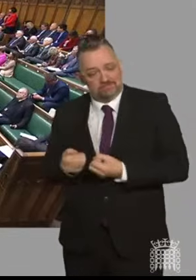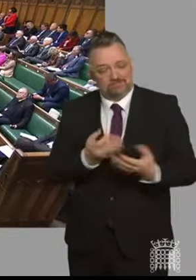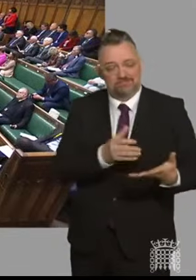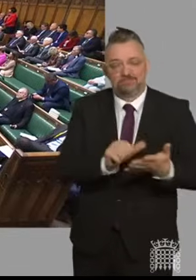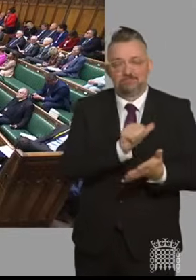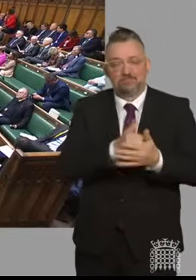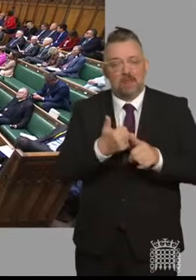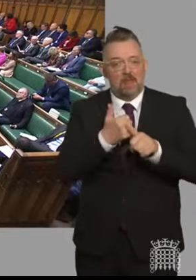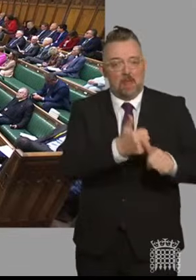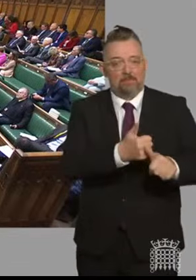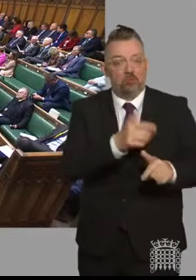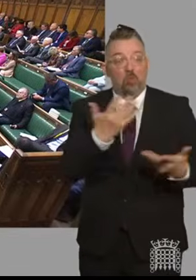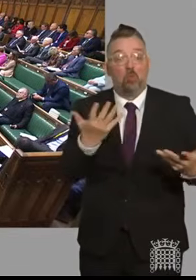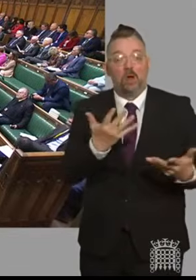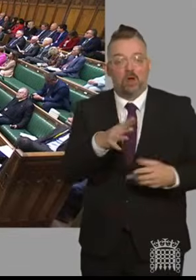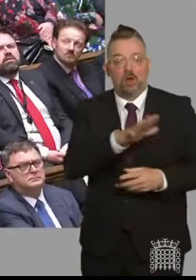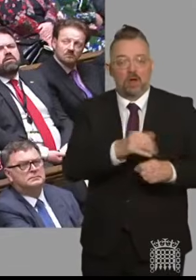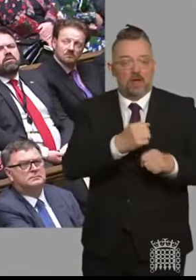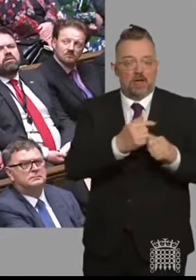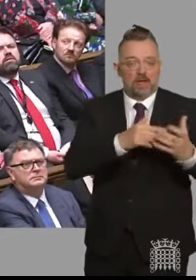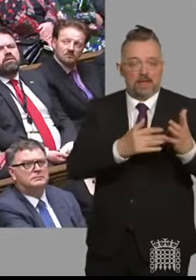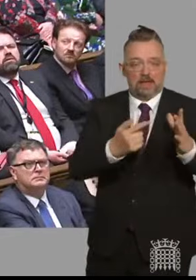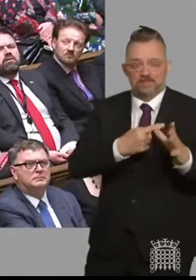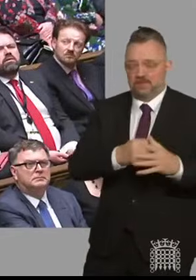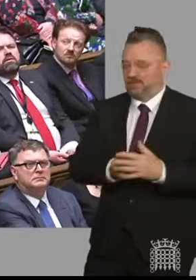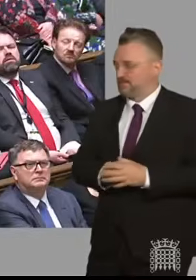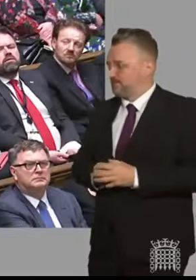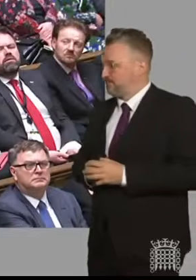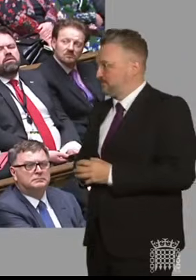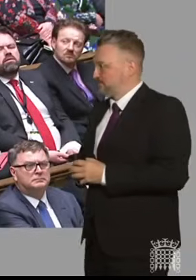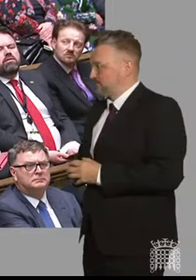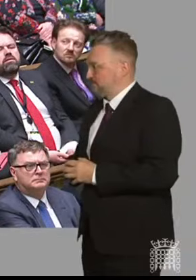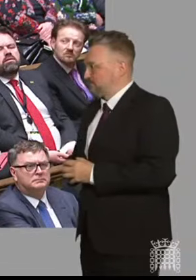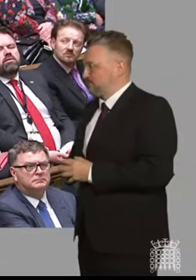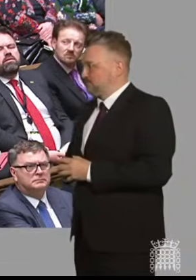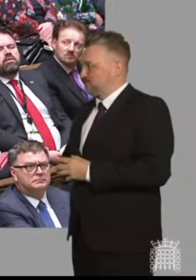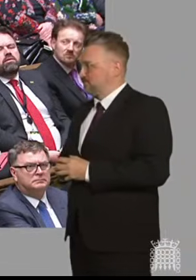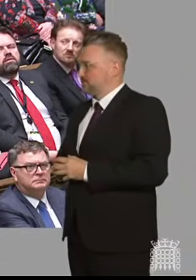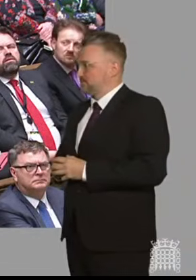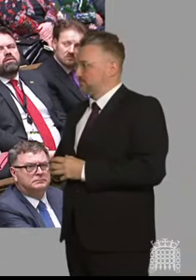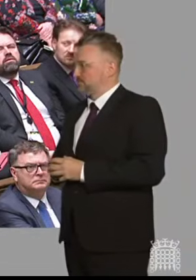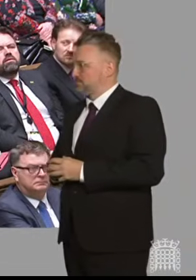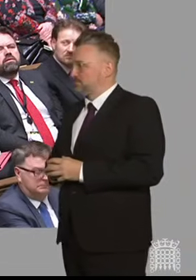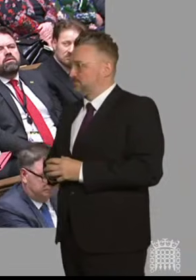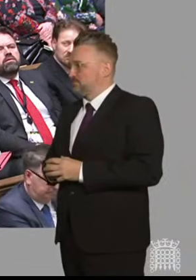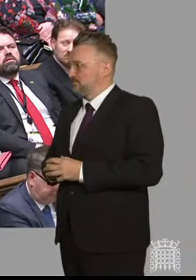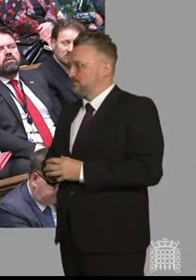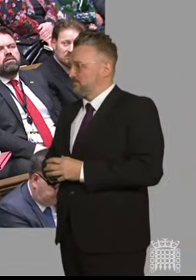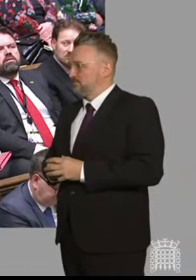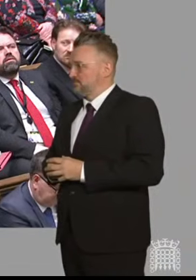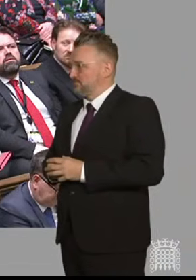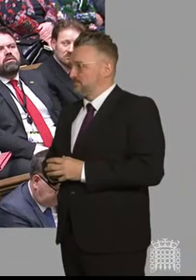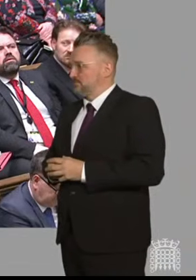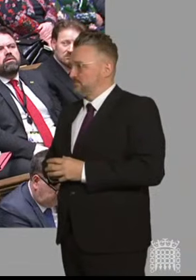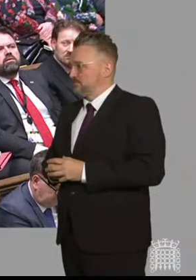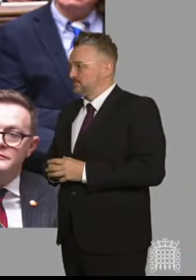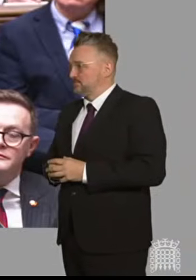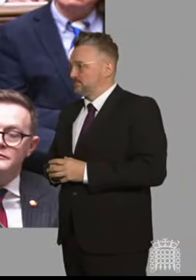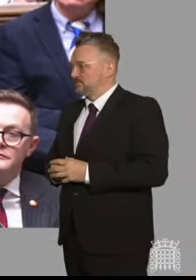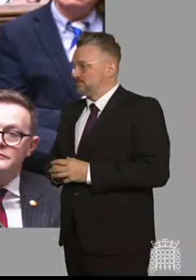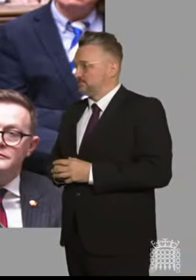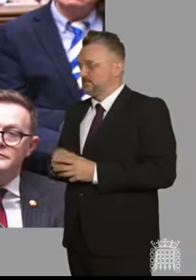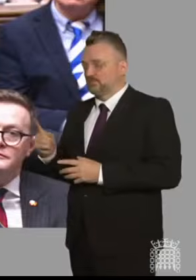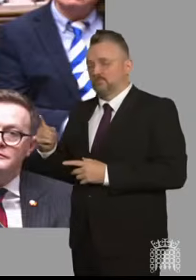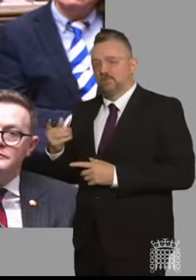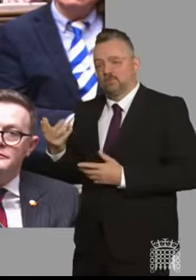Mr. Speaker, will my right honourable friend join me in thanking the maternity team at the Royal Cornwall Hospital at Trelisk in my Truro and Falmouth constituency for all